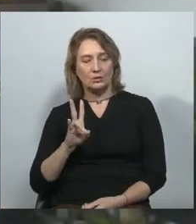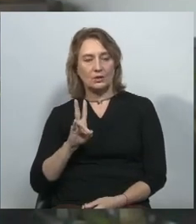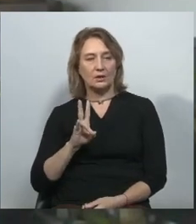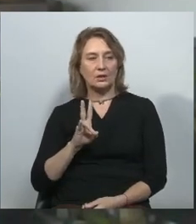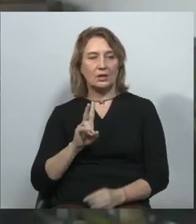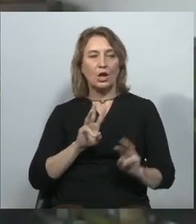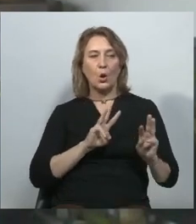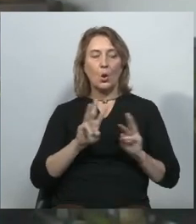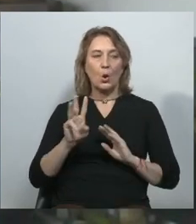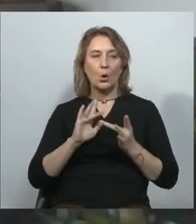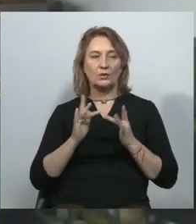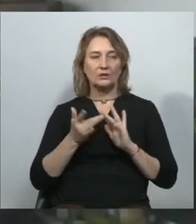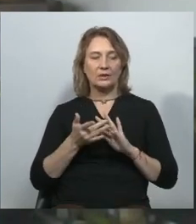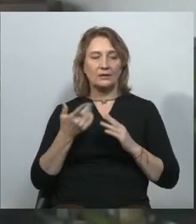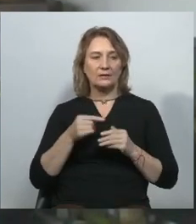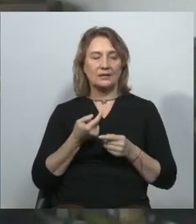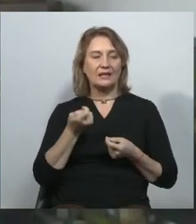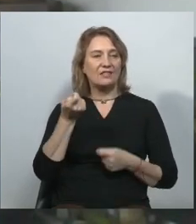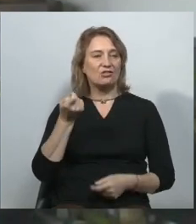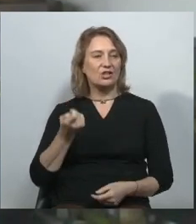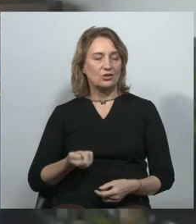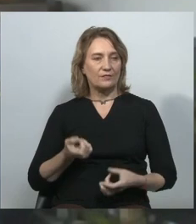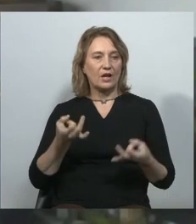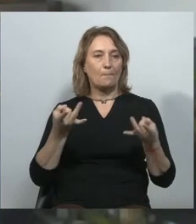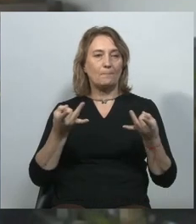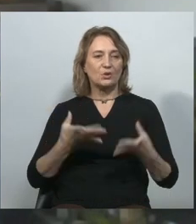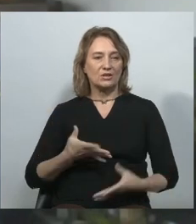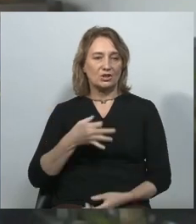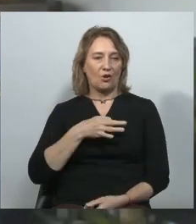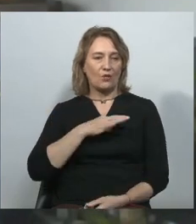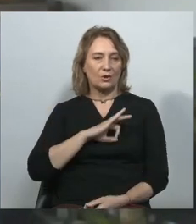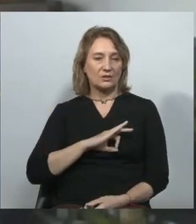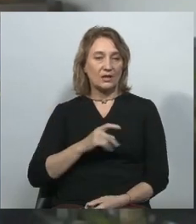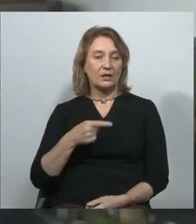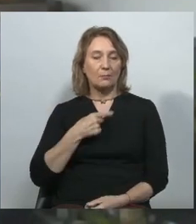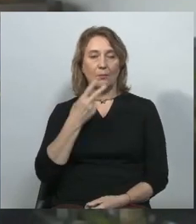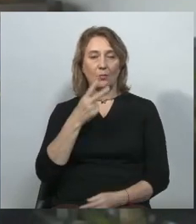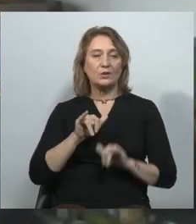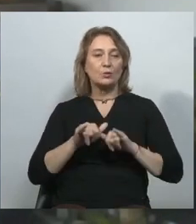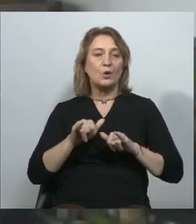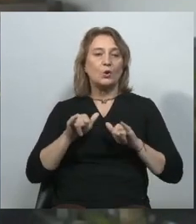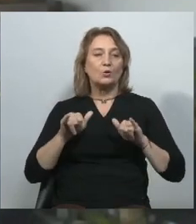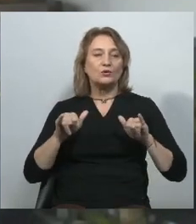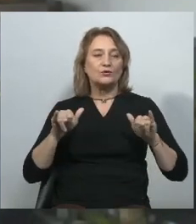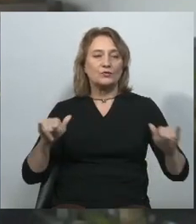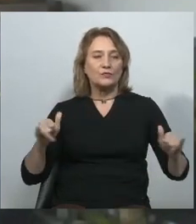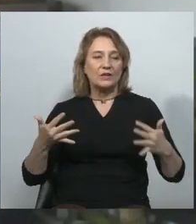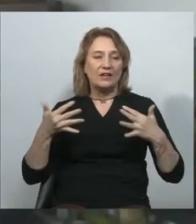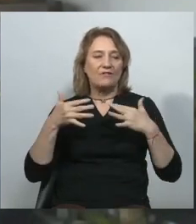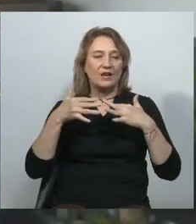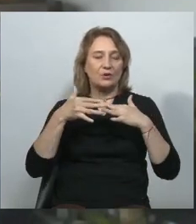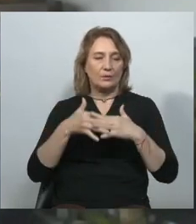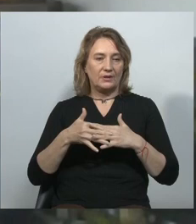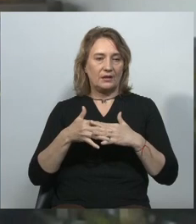to use. I think we're going to see a development of hybrid accounts. So those are ones that are